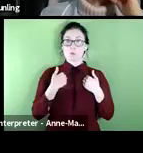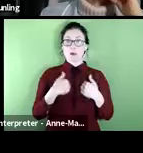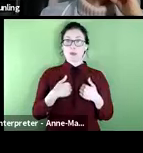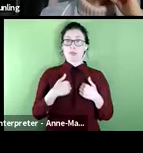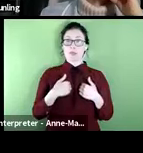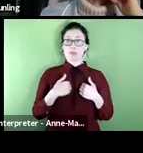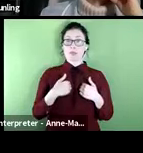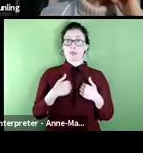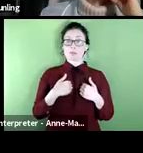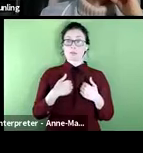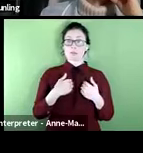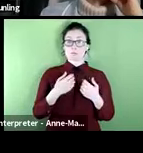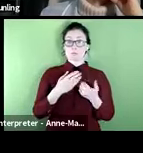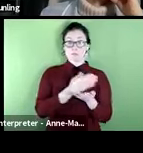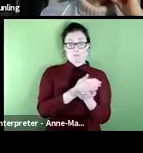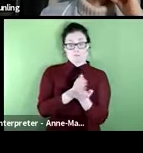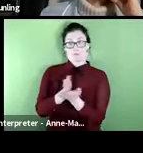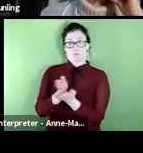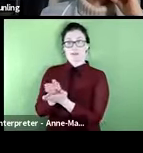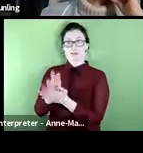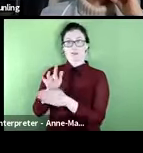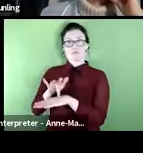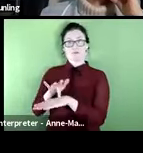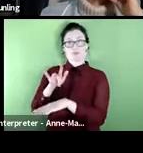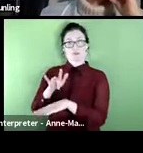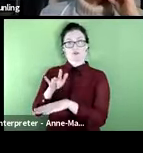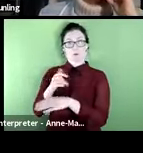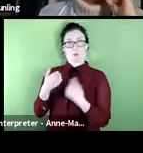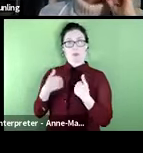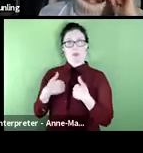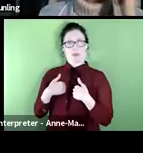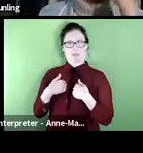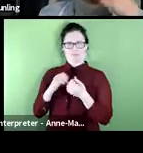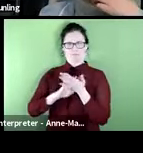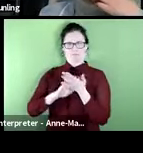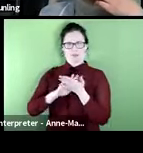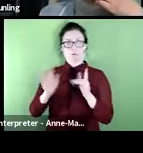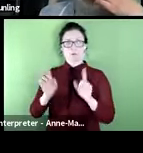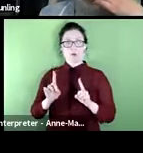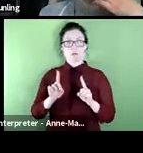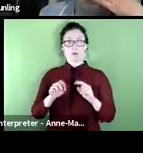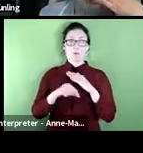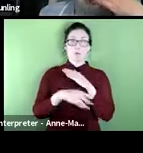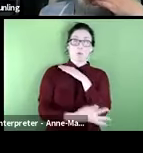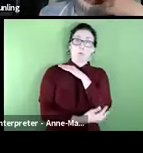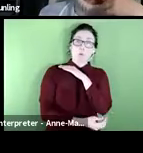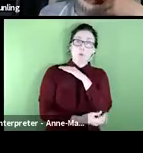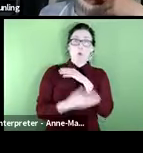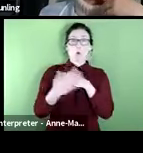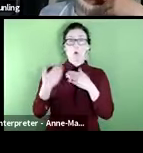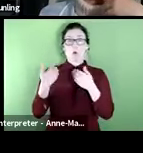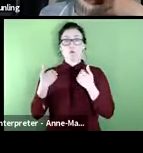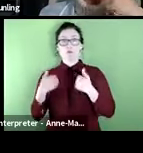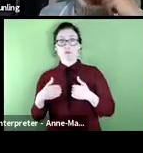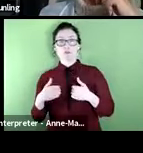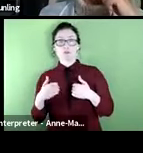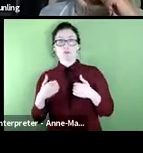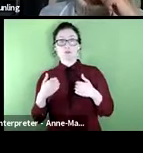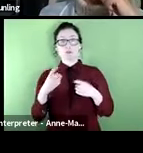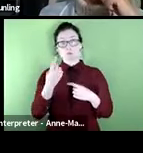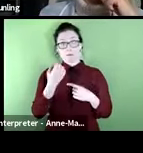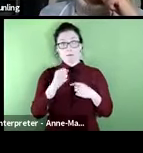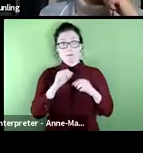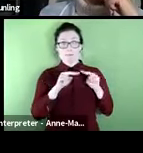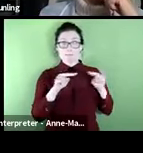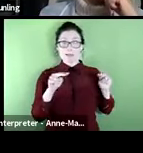is professional wealth. I mean that if you're a poor rich, you have several flats in Paris, and